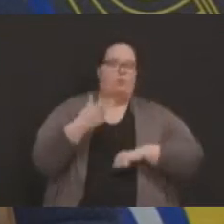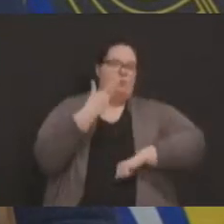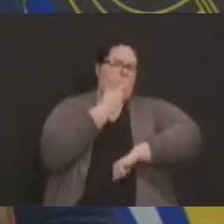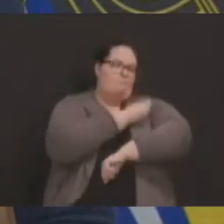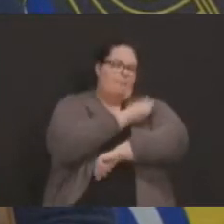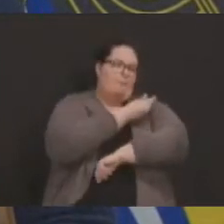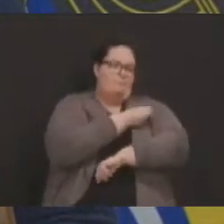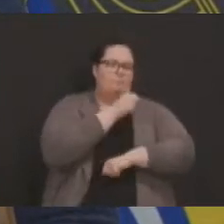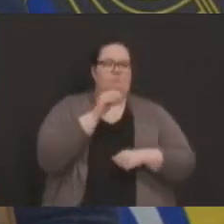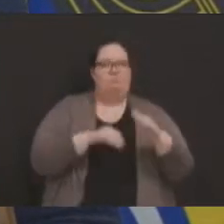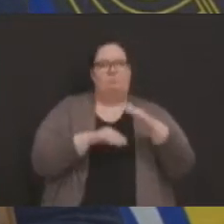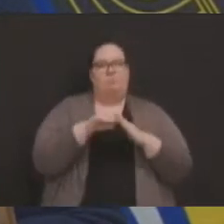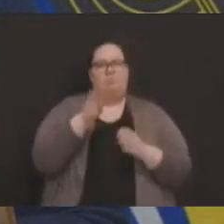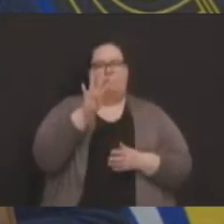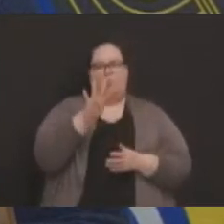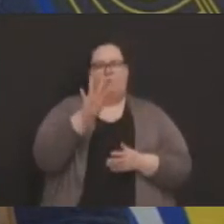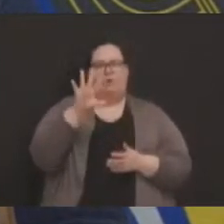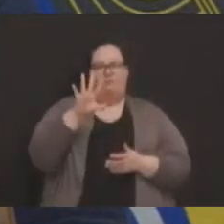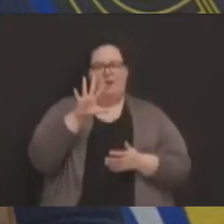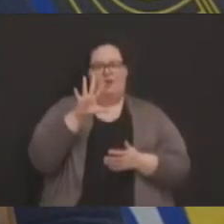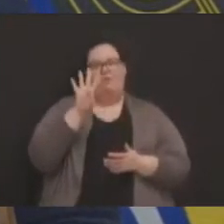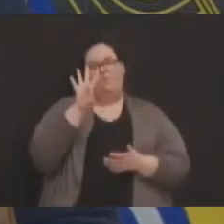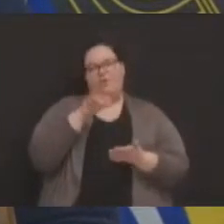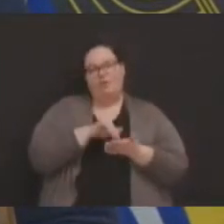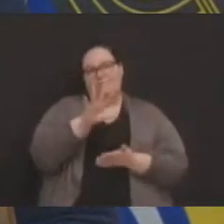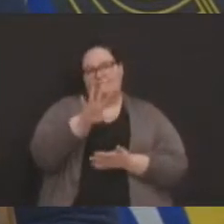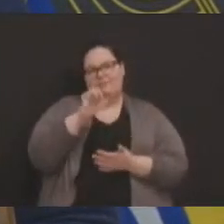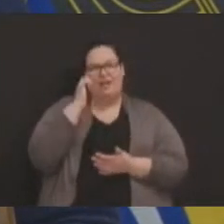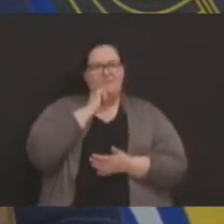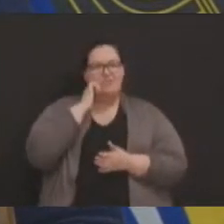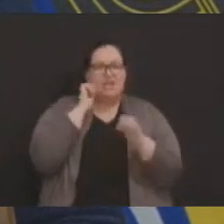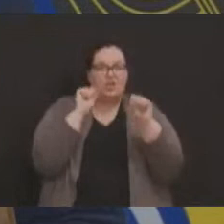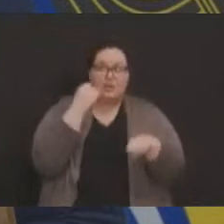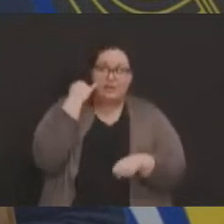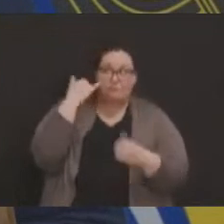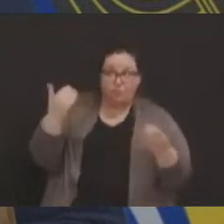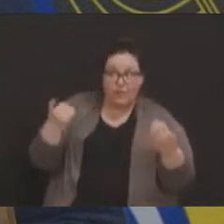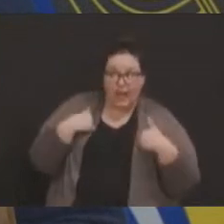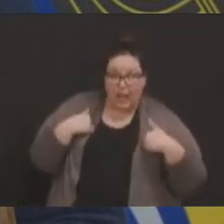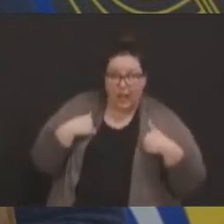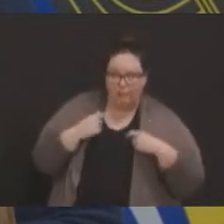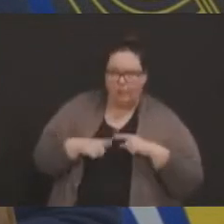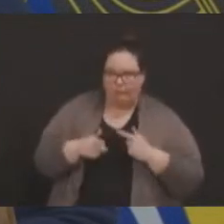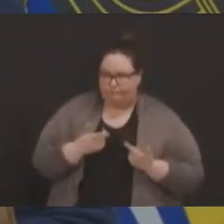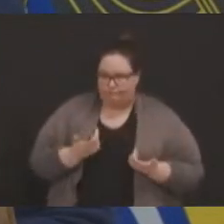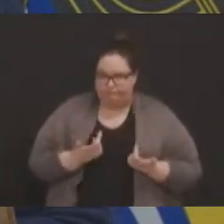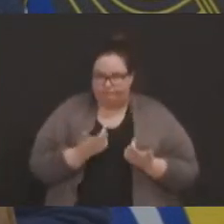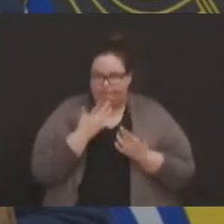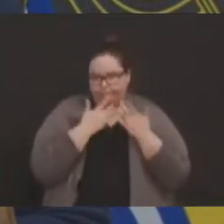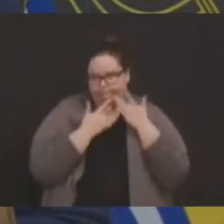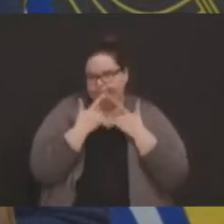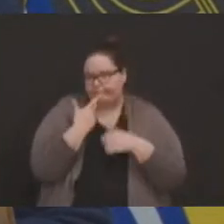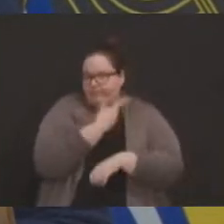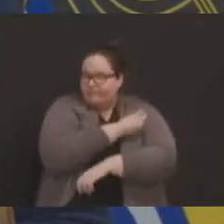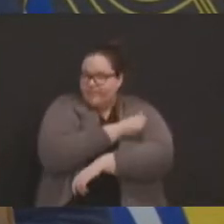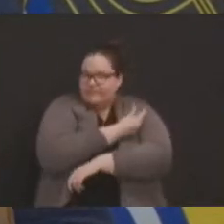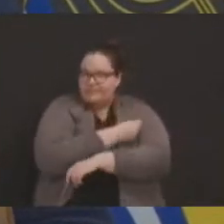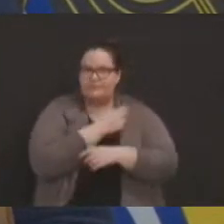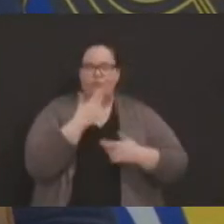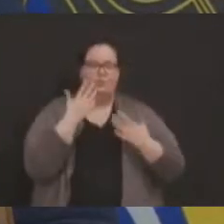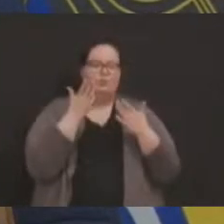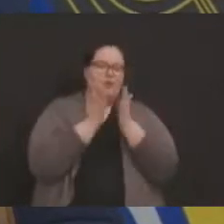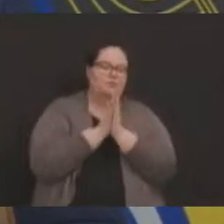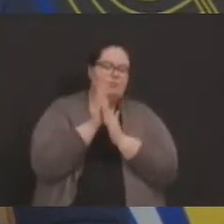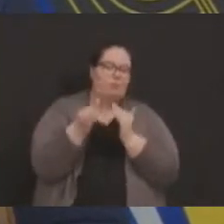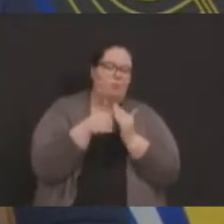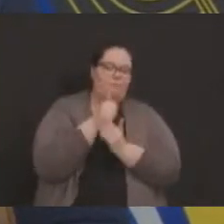asking everyone to be patient, to work with us as we move forward. We have created priority groups because of the fact that we know we